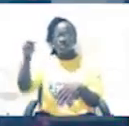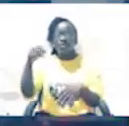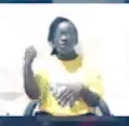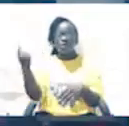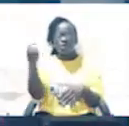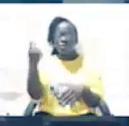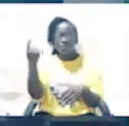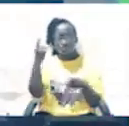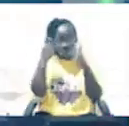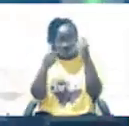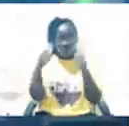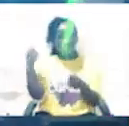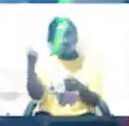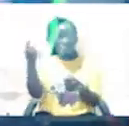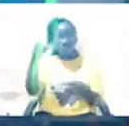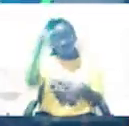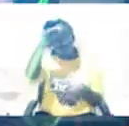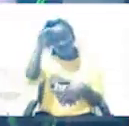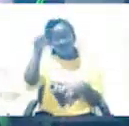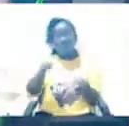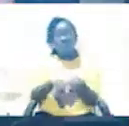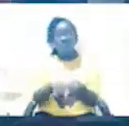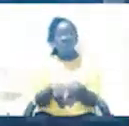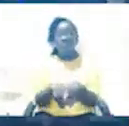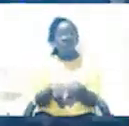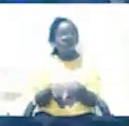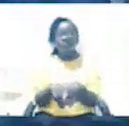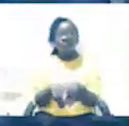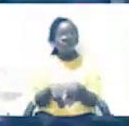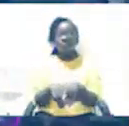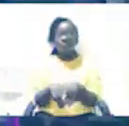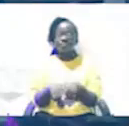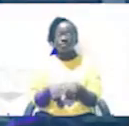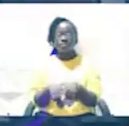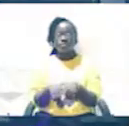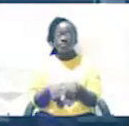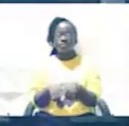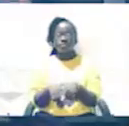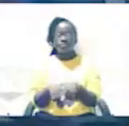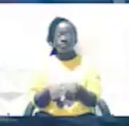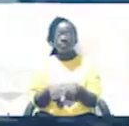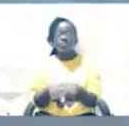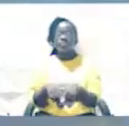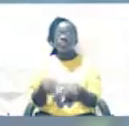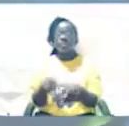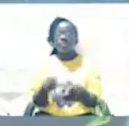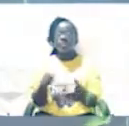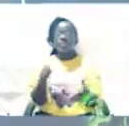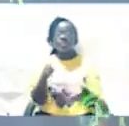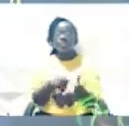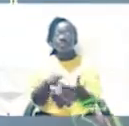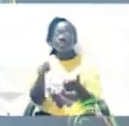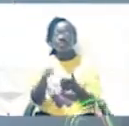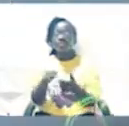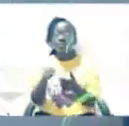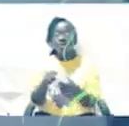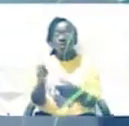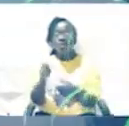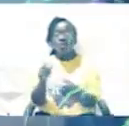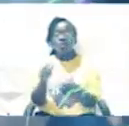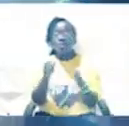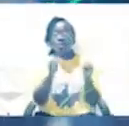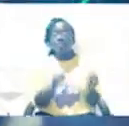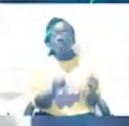said, or no, quite anyone your bear in all the town where they lived, Sacro now, what is one? They have nobody. When you be